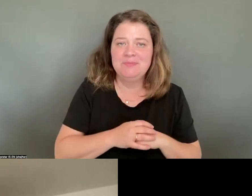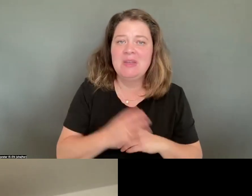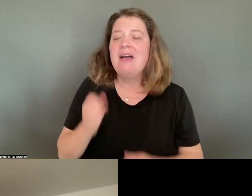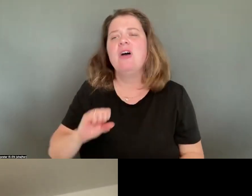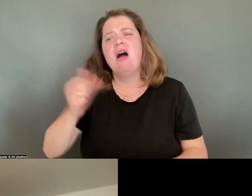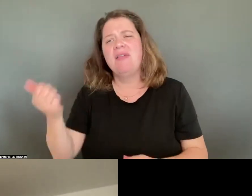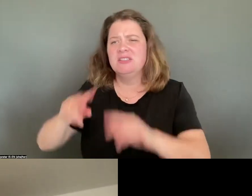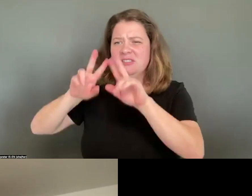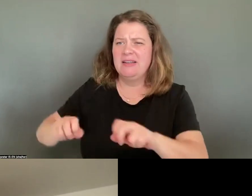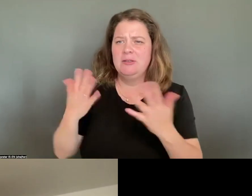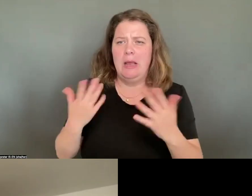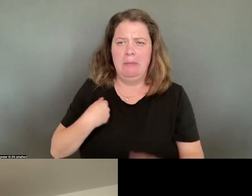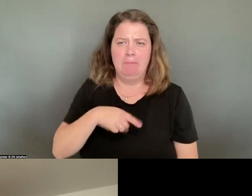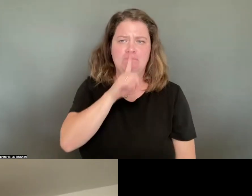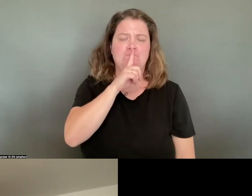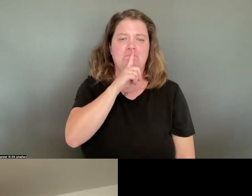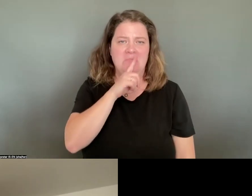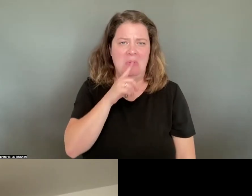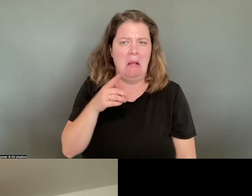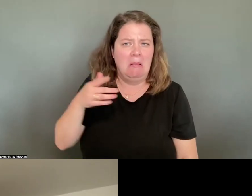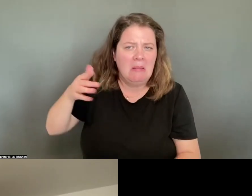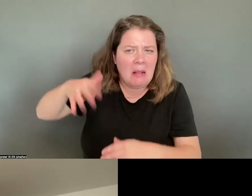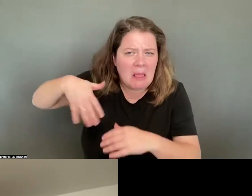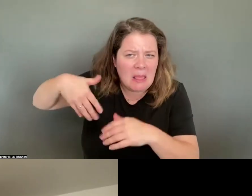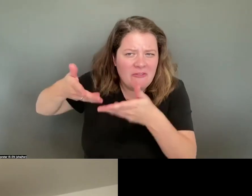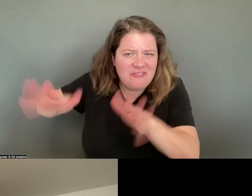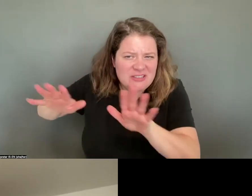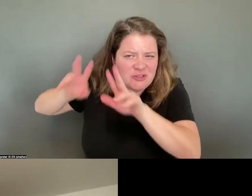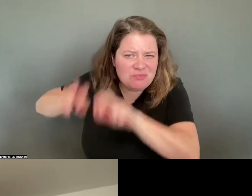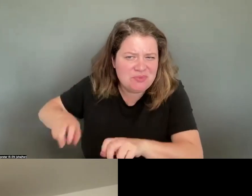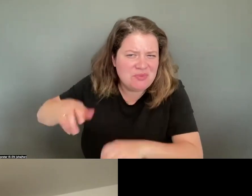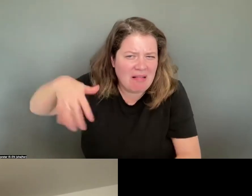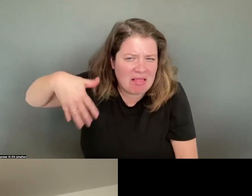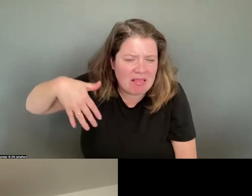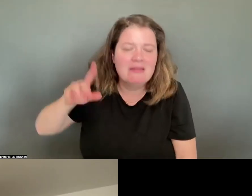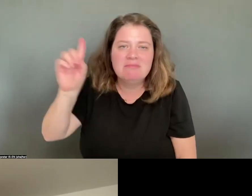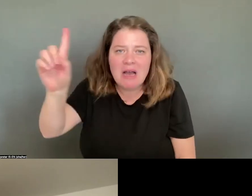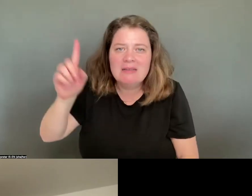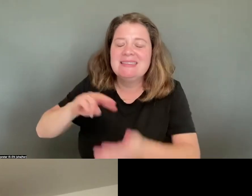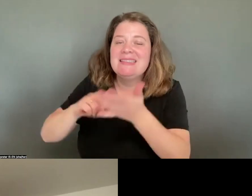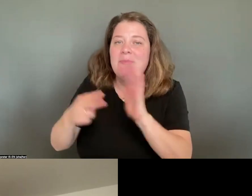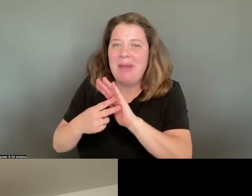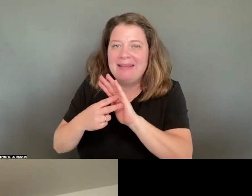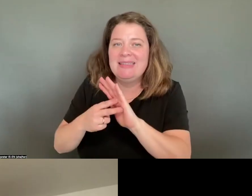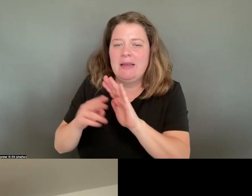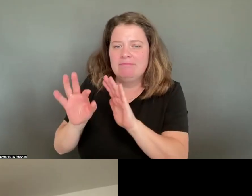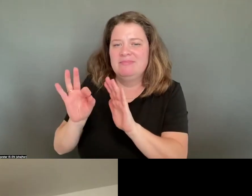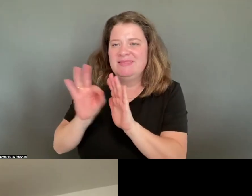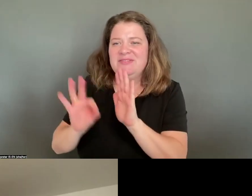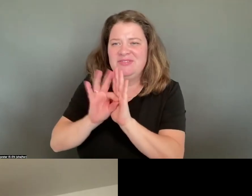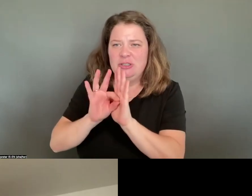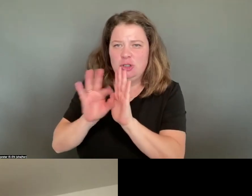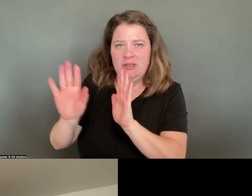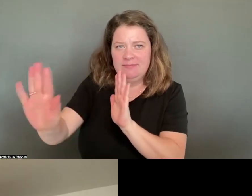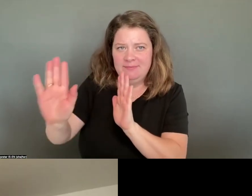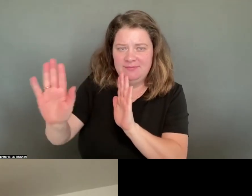not really quite being finished or analyzed, but looking at semantic features. And I think that will also